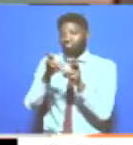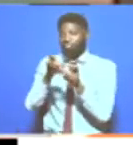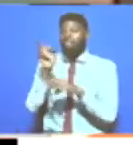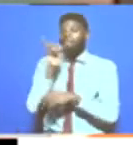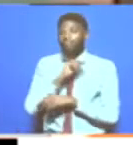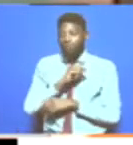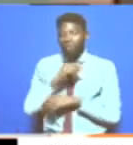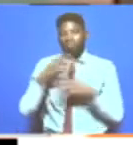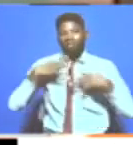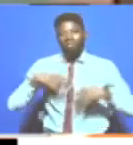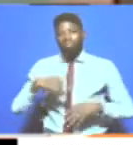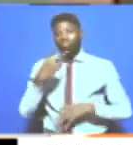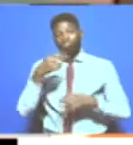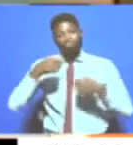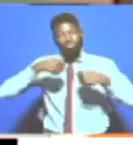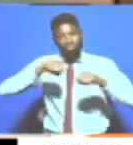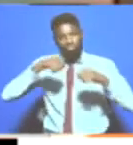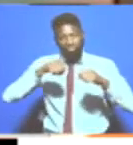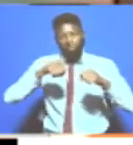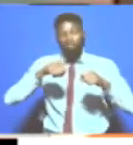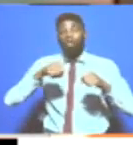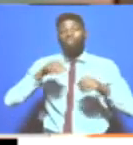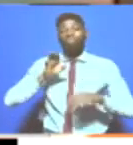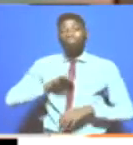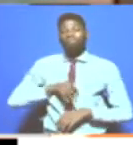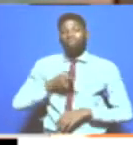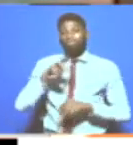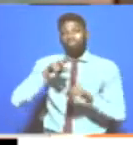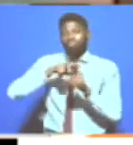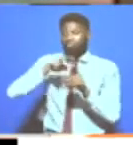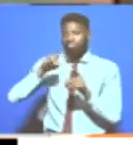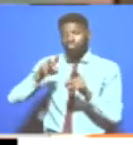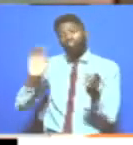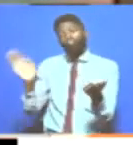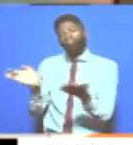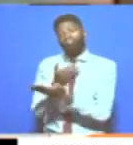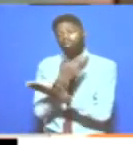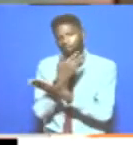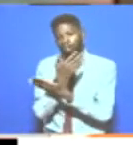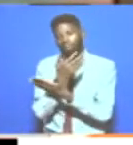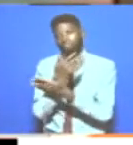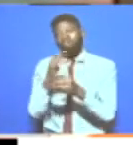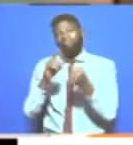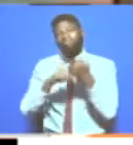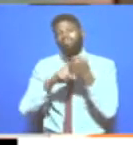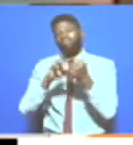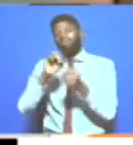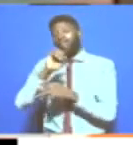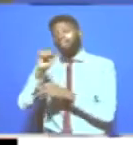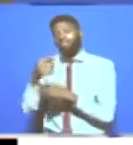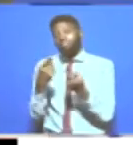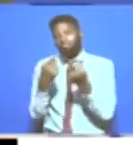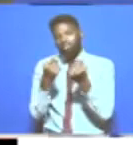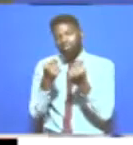Bodaboda riders robbed two women of close to 600,000 shillings in Kangoya village on Saturday.